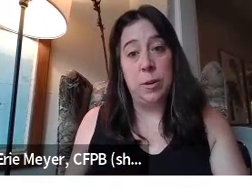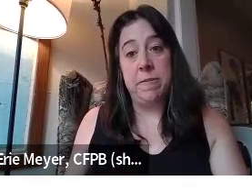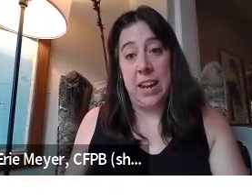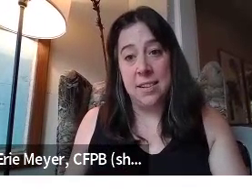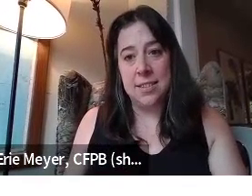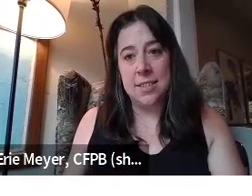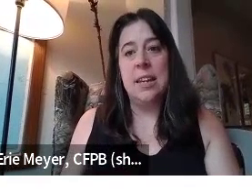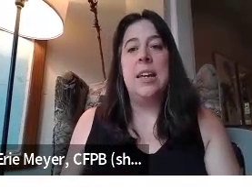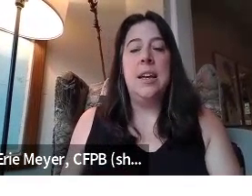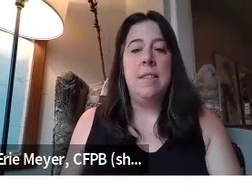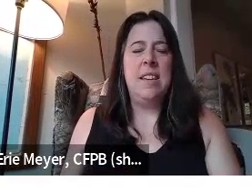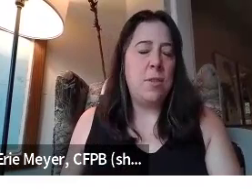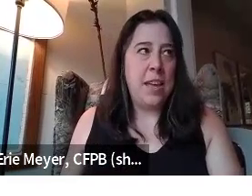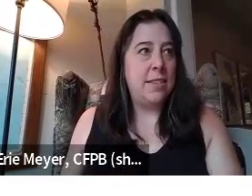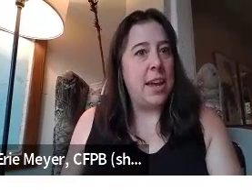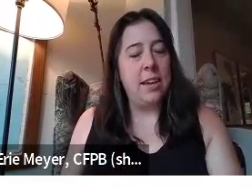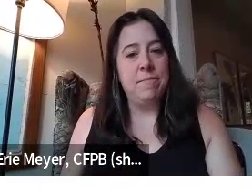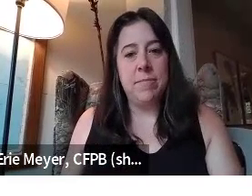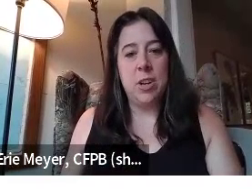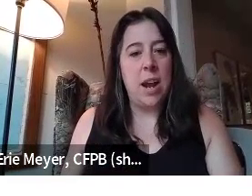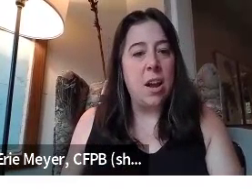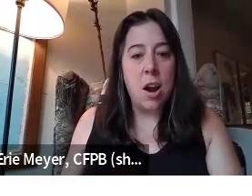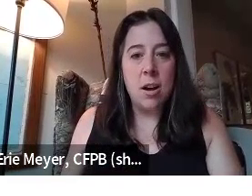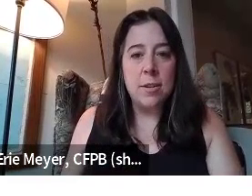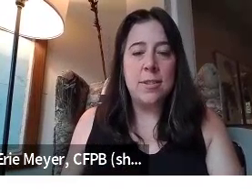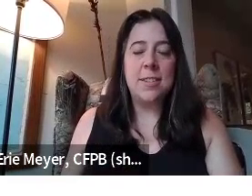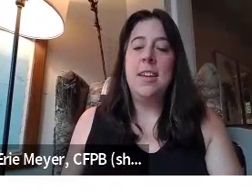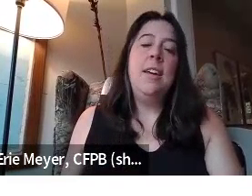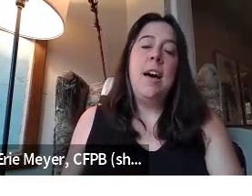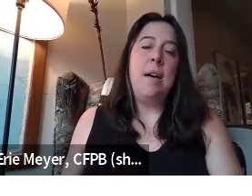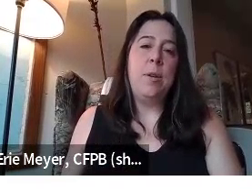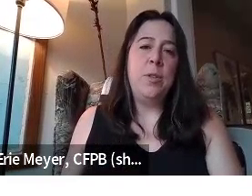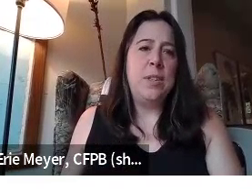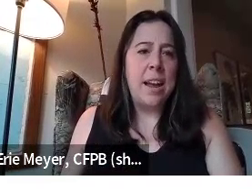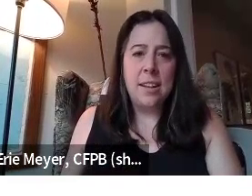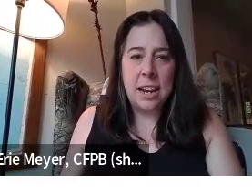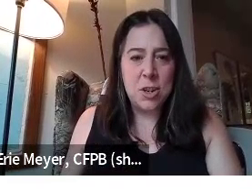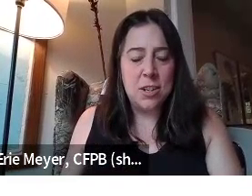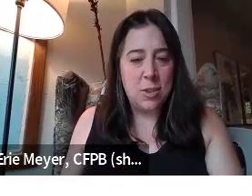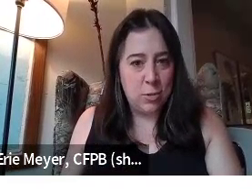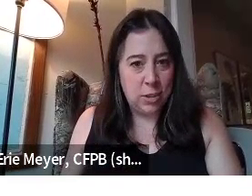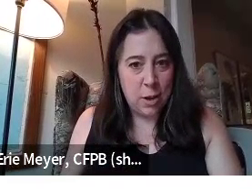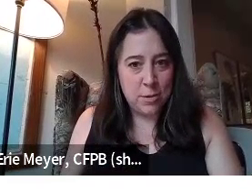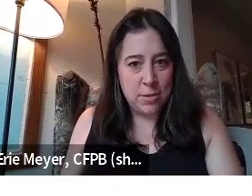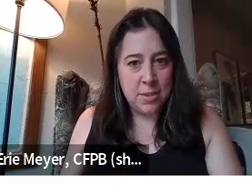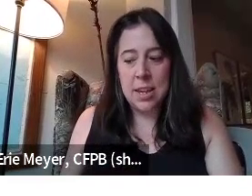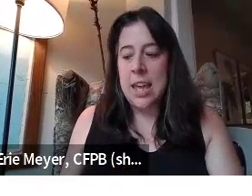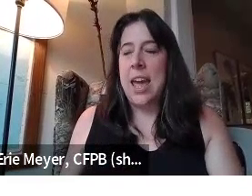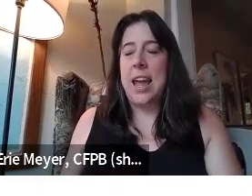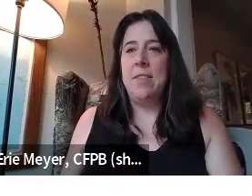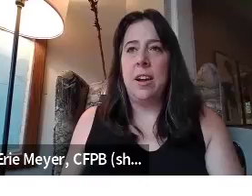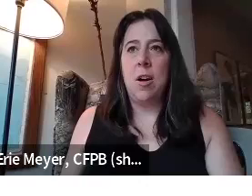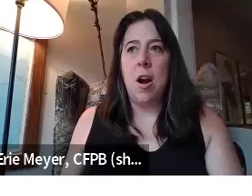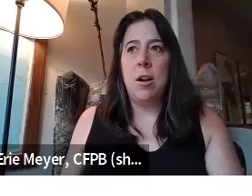regulates consumer finance. These are things like credit cards, but also debt collection and student